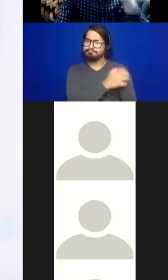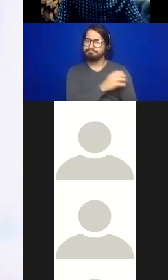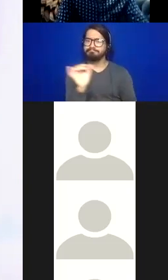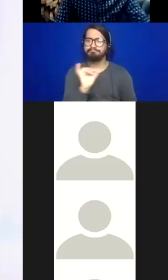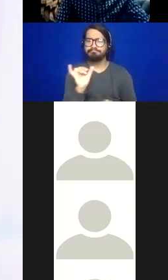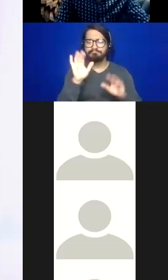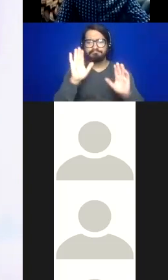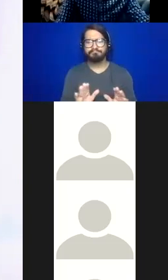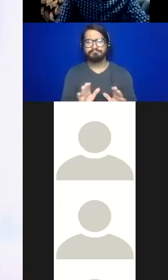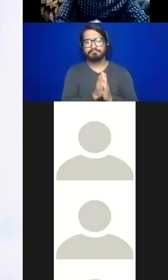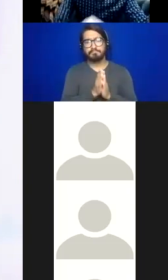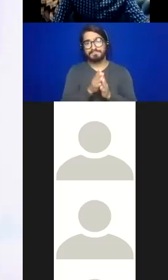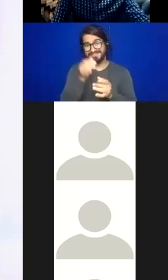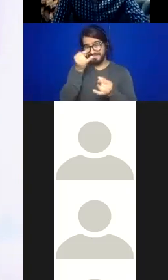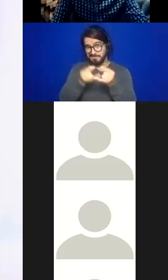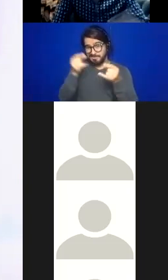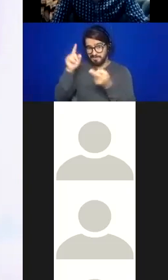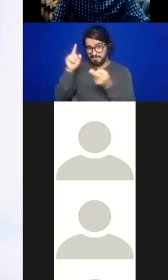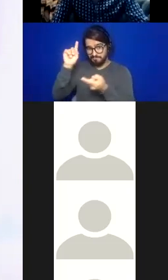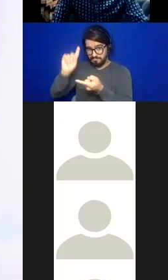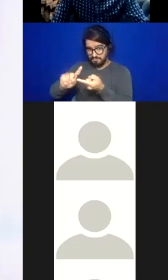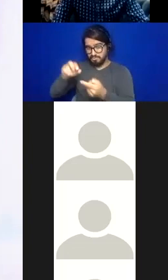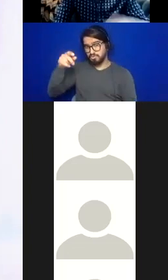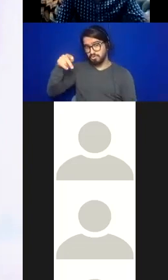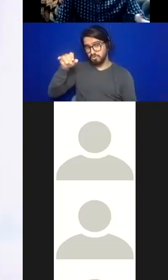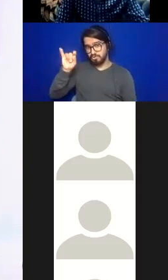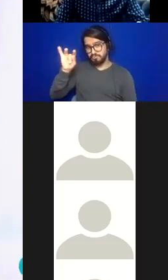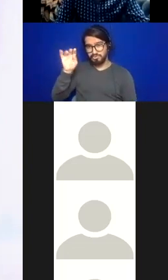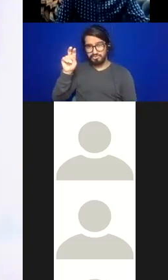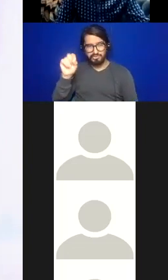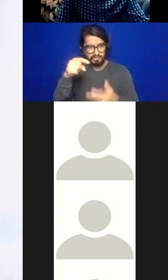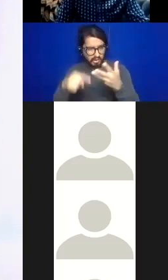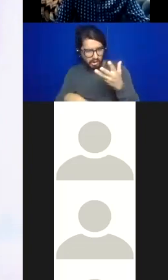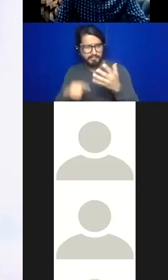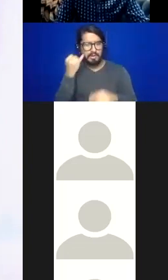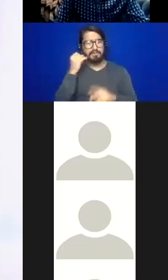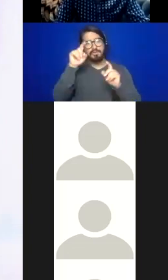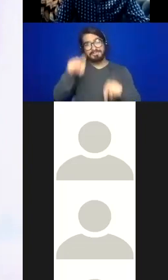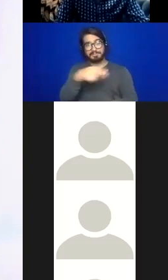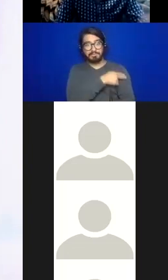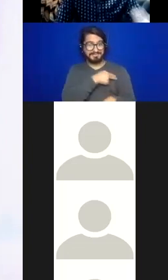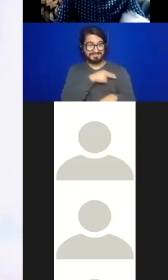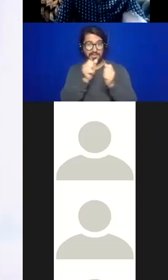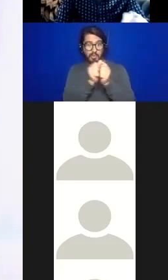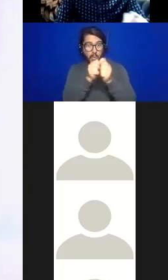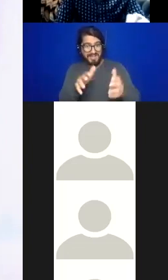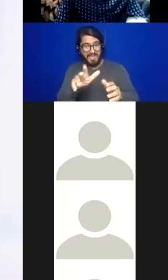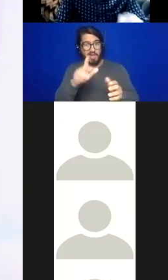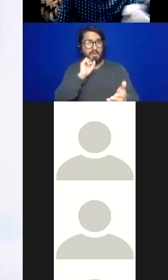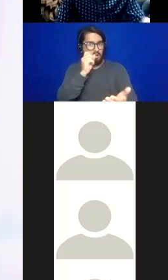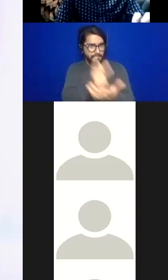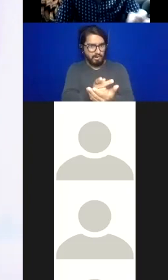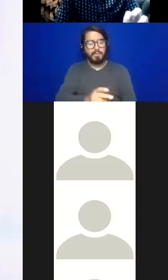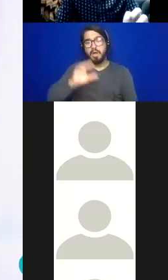so just some last harm reduction options. If you still think you need to hospitalize someone without their consent, consider calling a